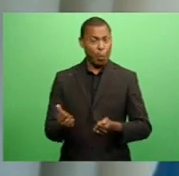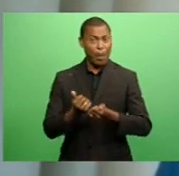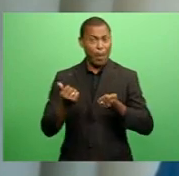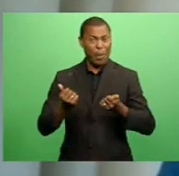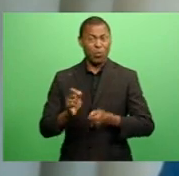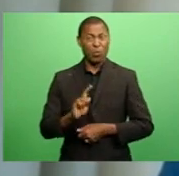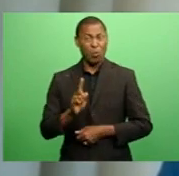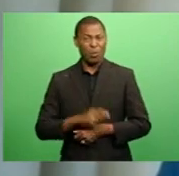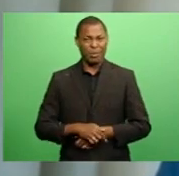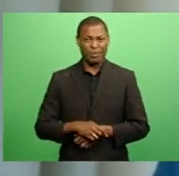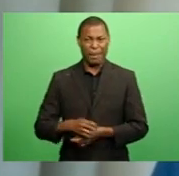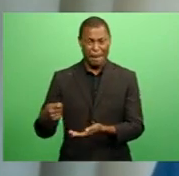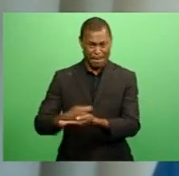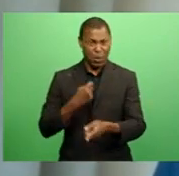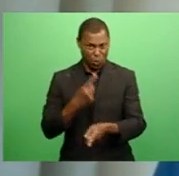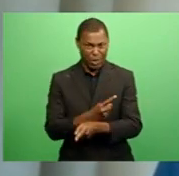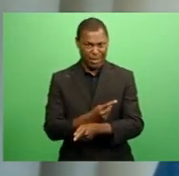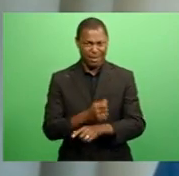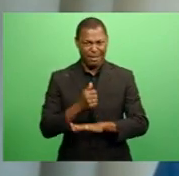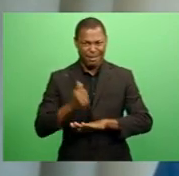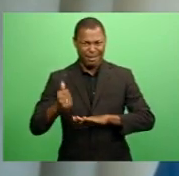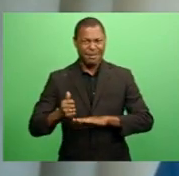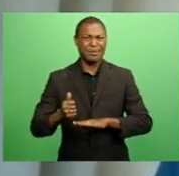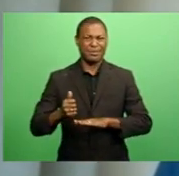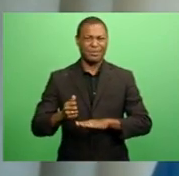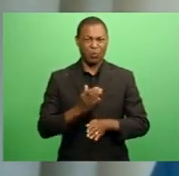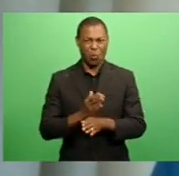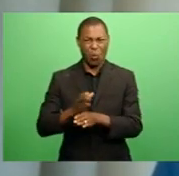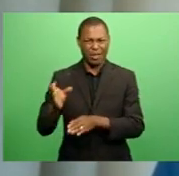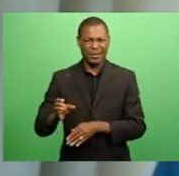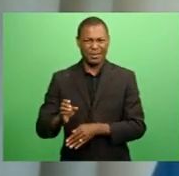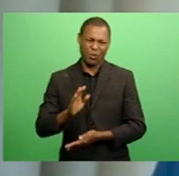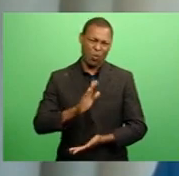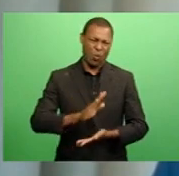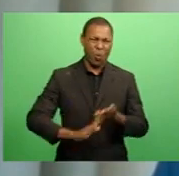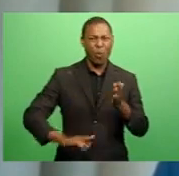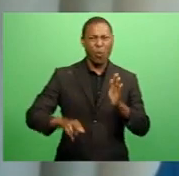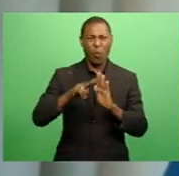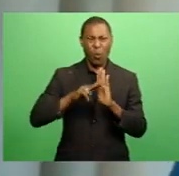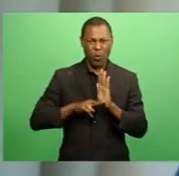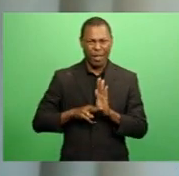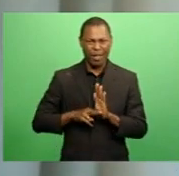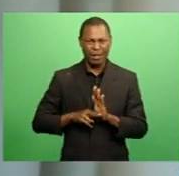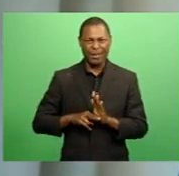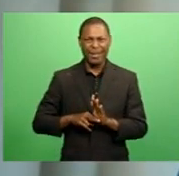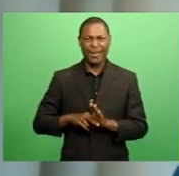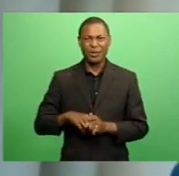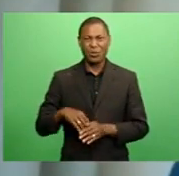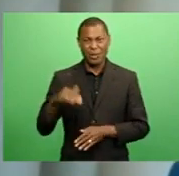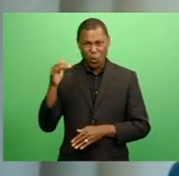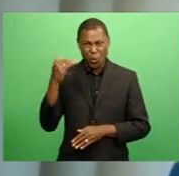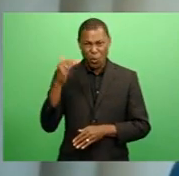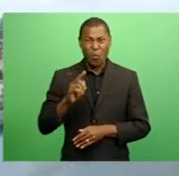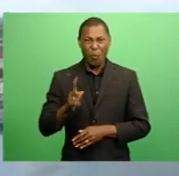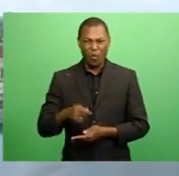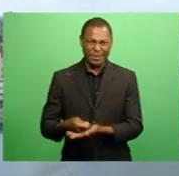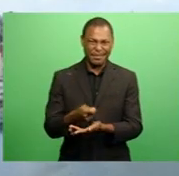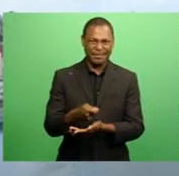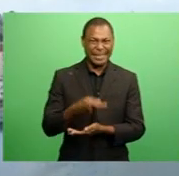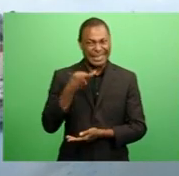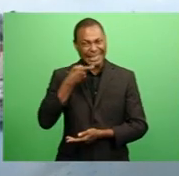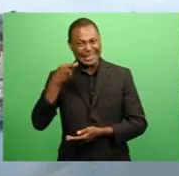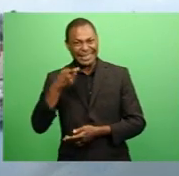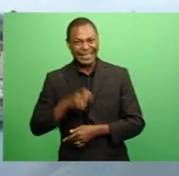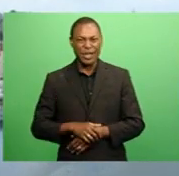go and occupy these hotels or take their family members because the room rates are pretty attractive now. So that has a, what we call